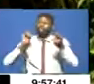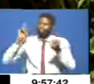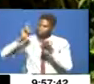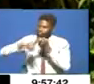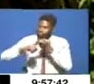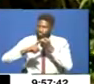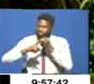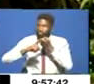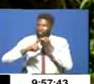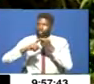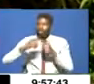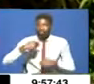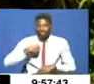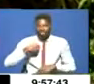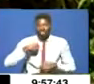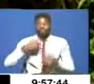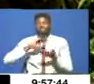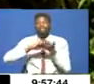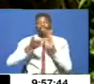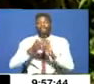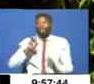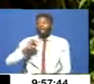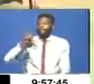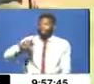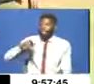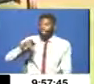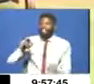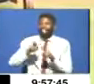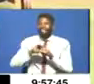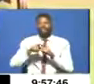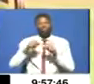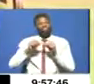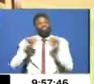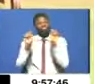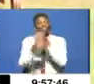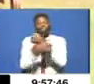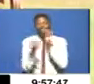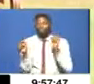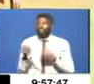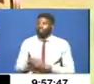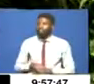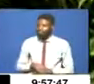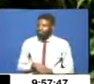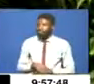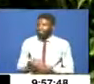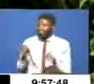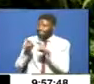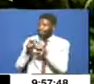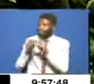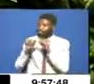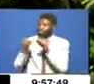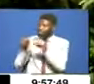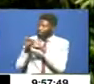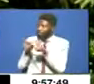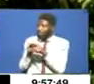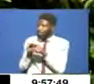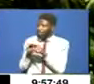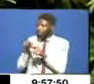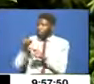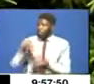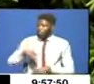till I became an MP, and I could not continue. Yeah. So it runs in the blood as well. Are you a proud